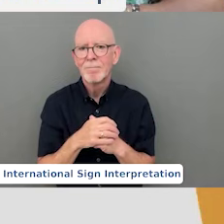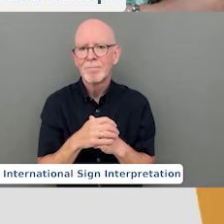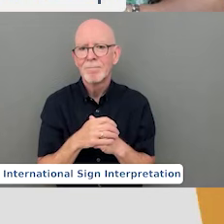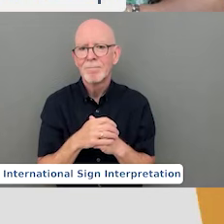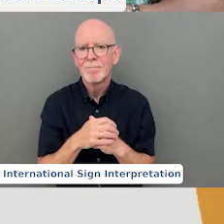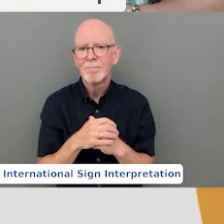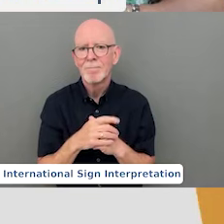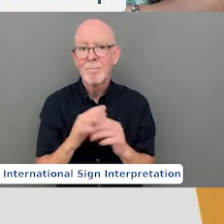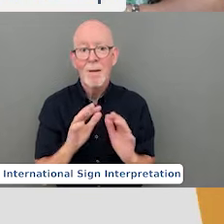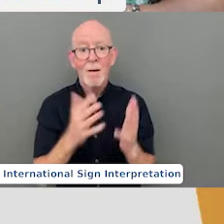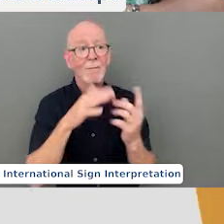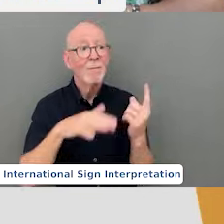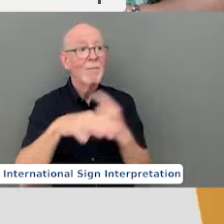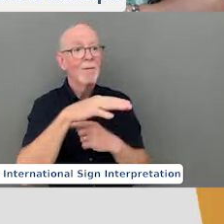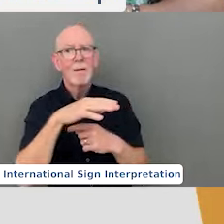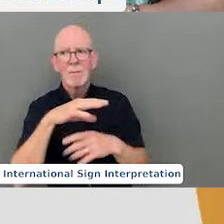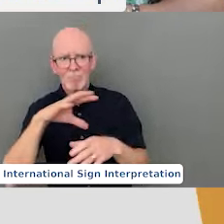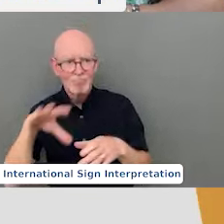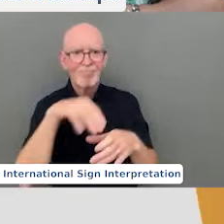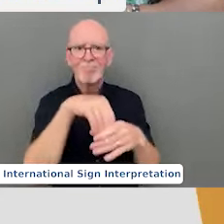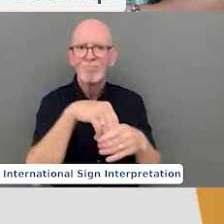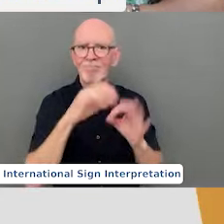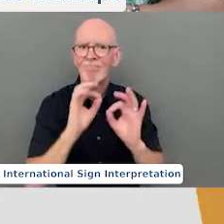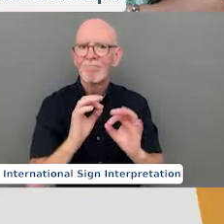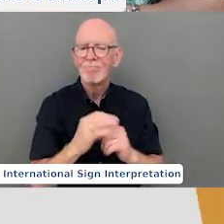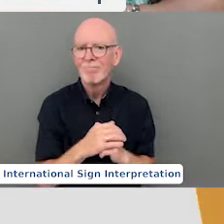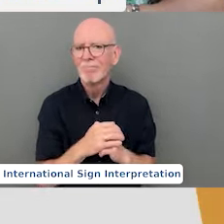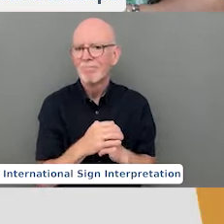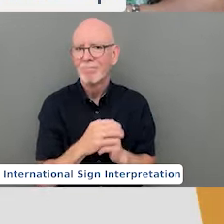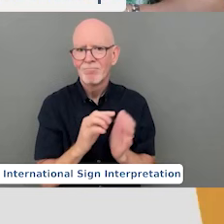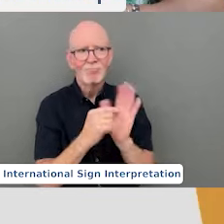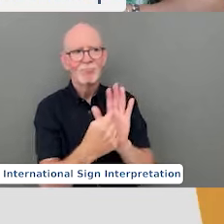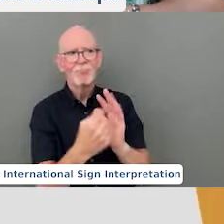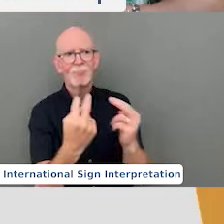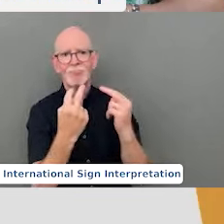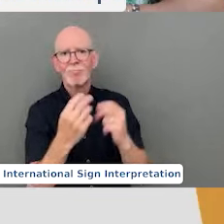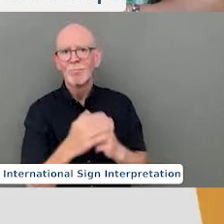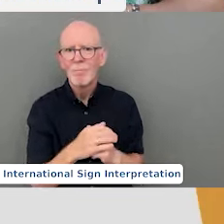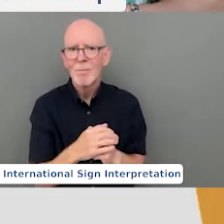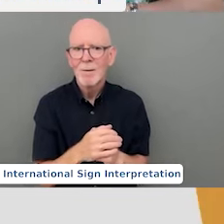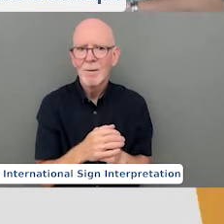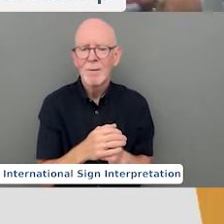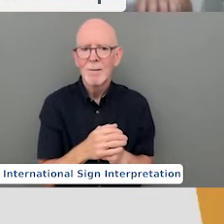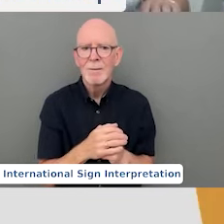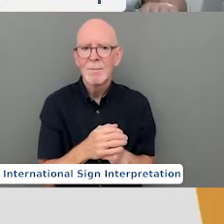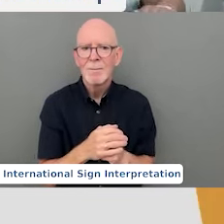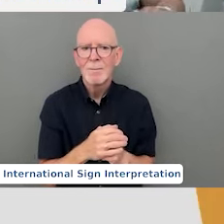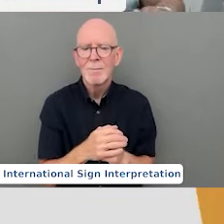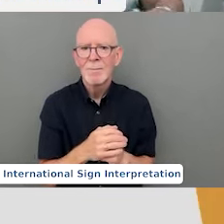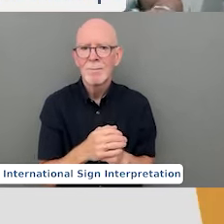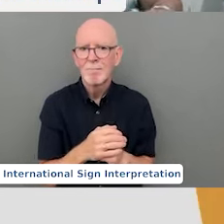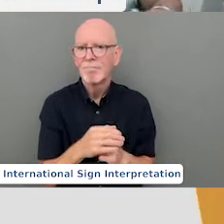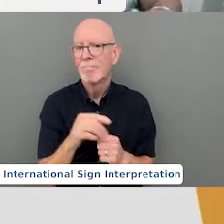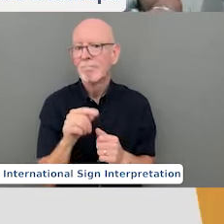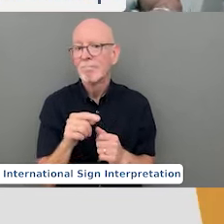that giving us the cash allowance is not going to be enough considering the cost to our